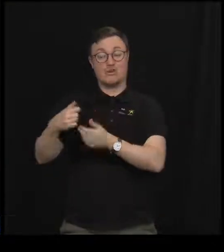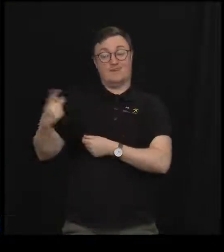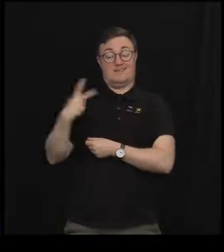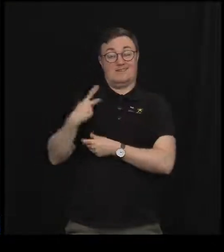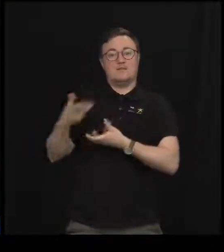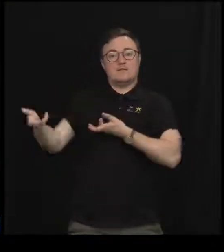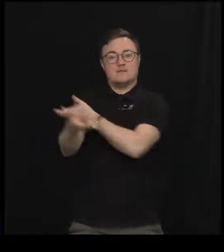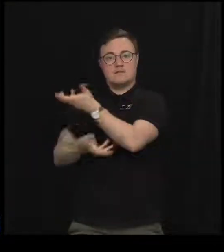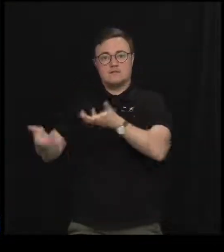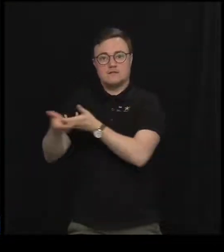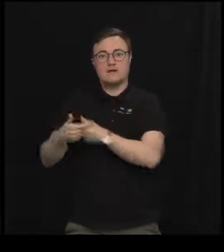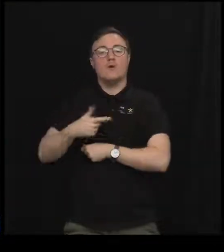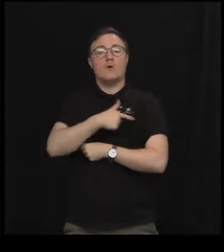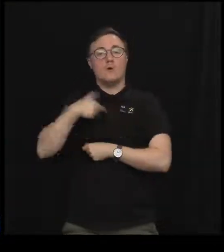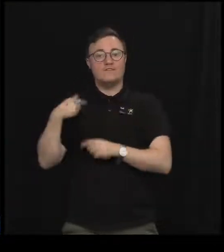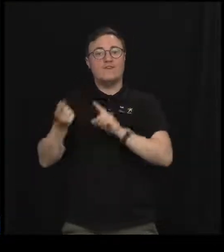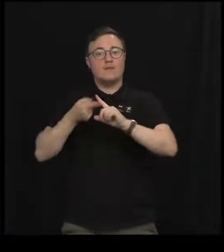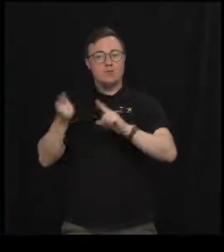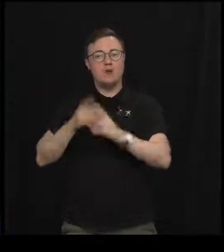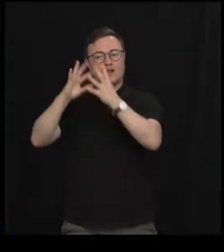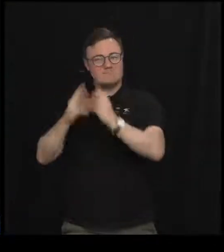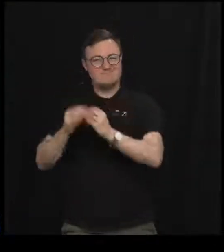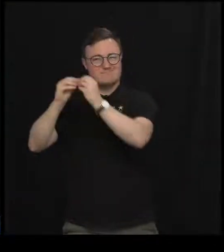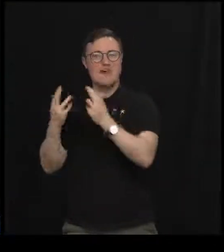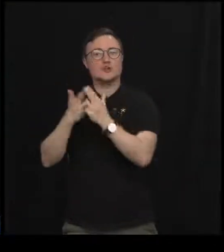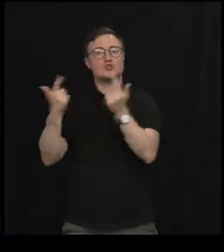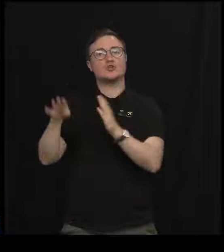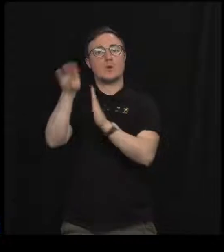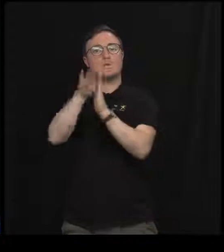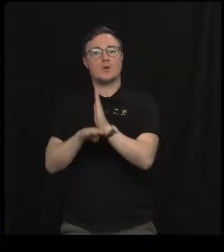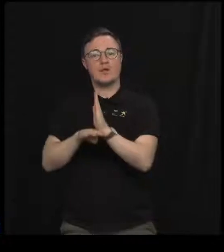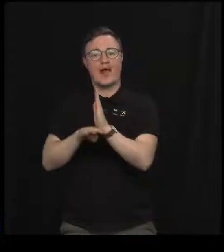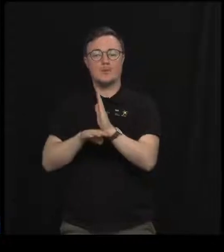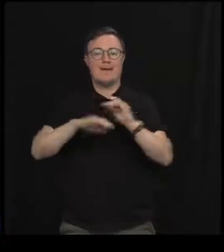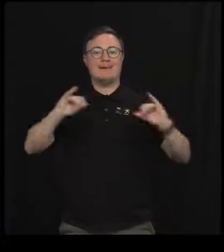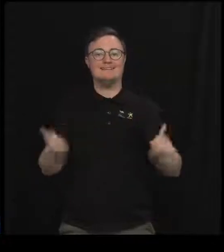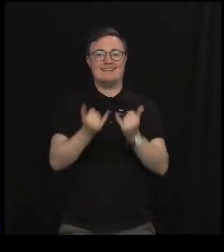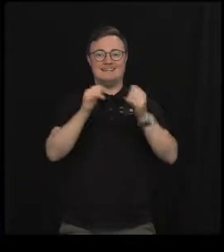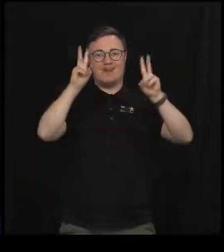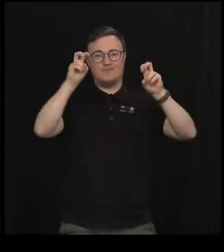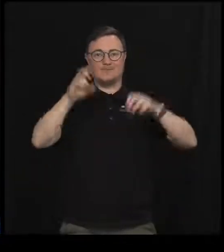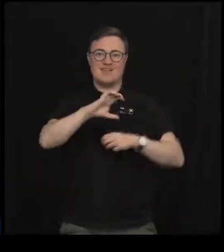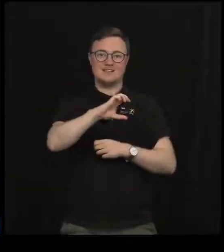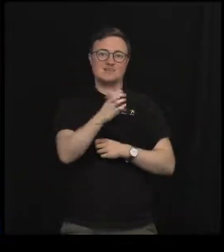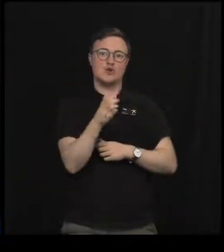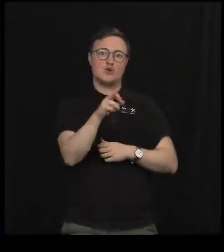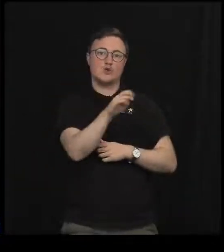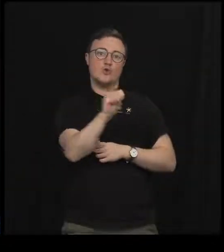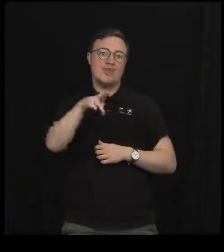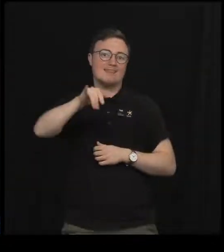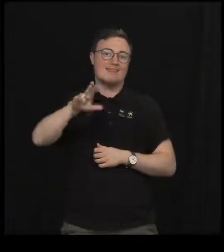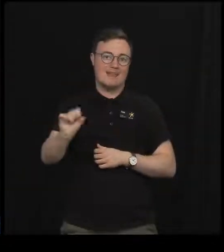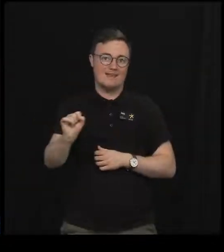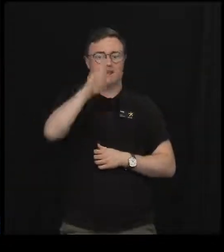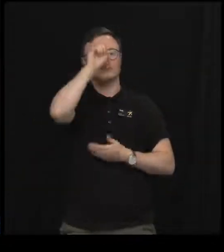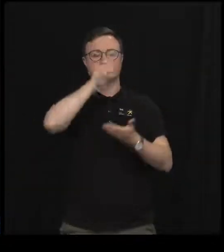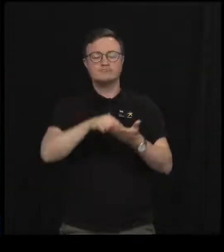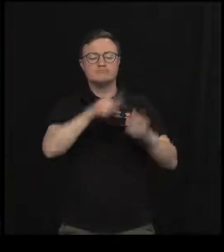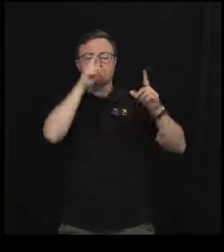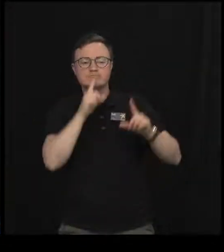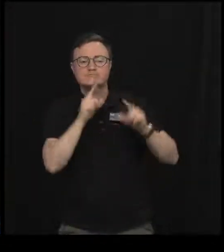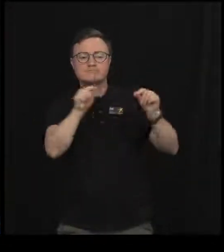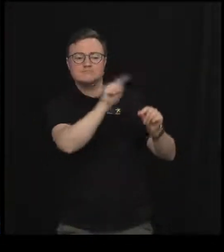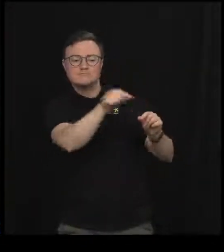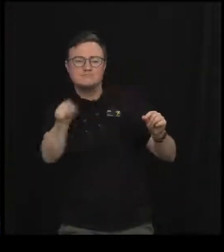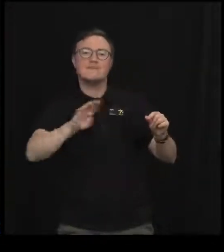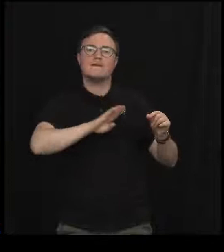guidance for early screening in health facilities, by community health workers, to identify functional variation